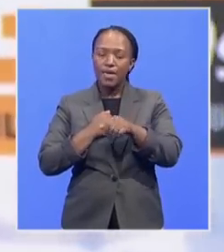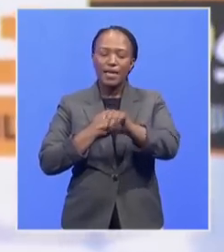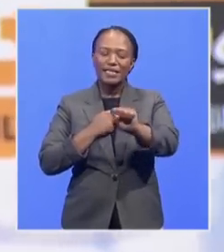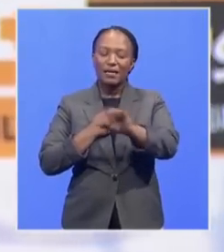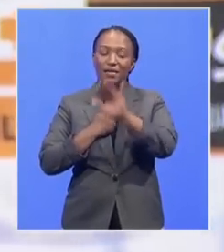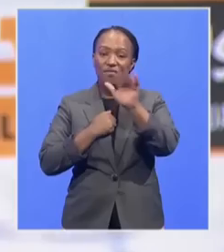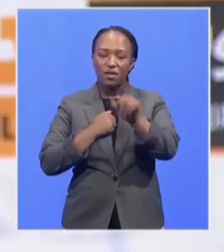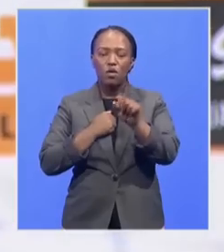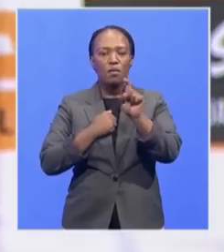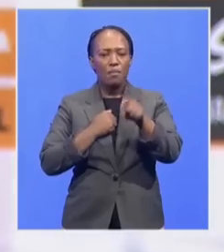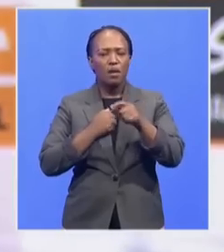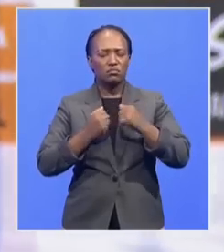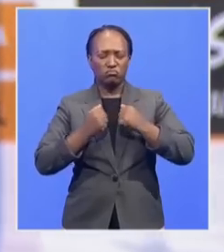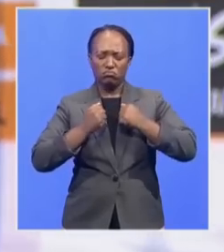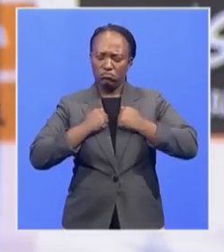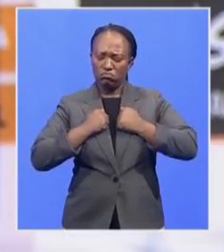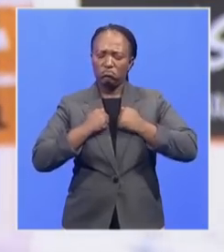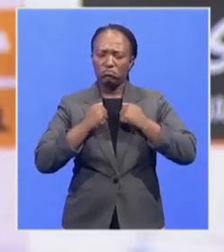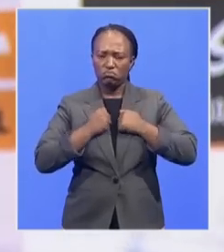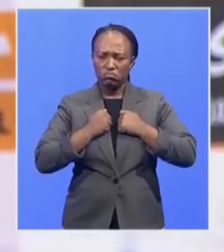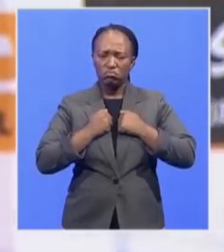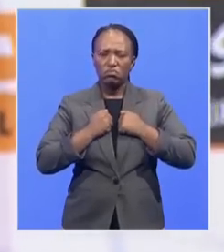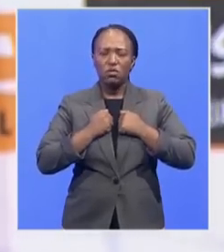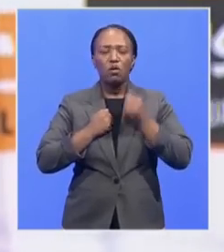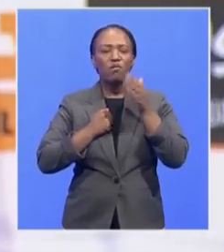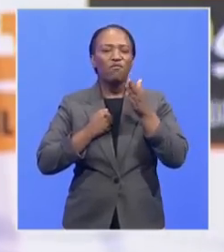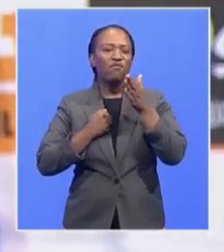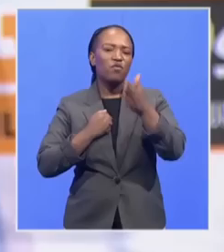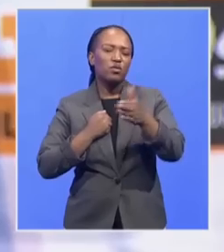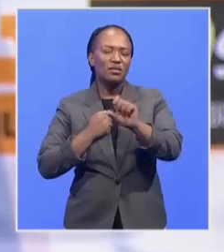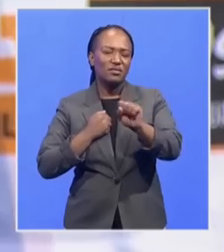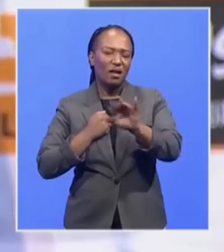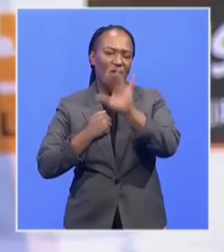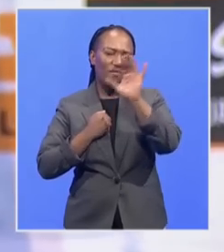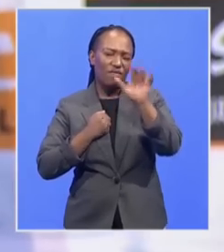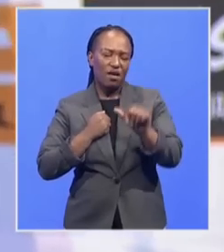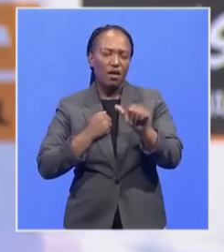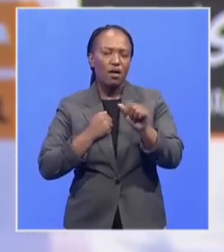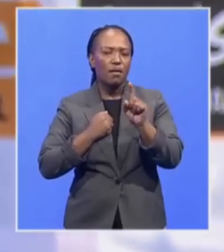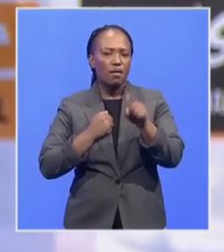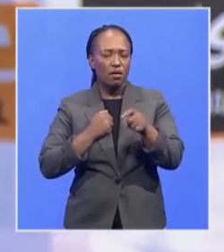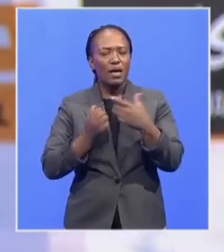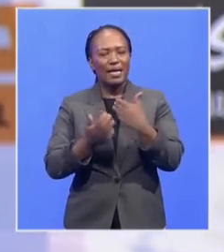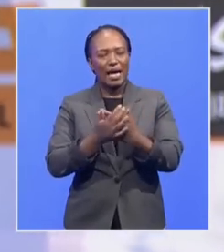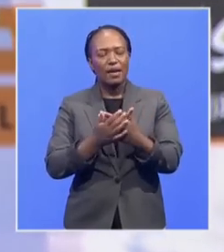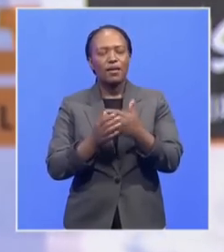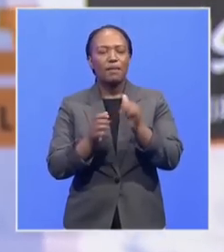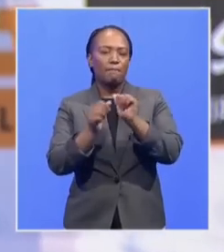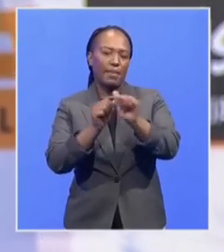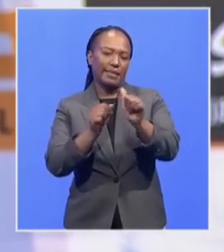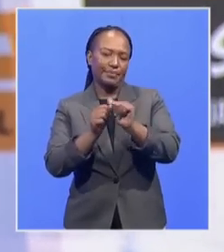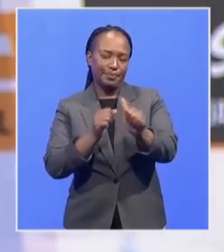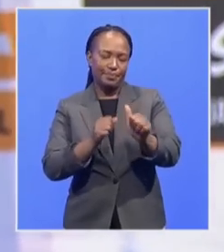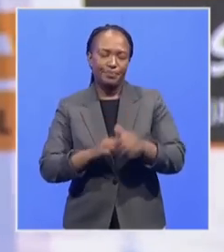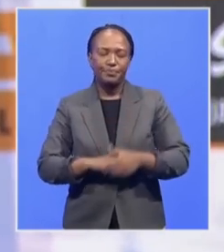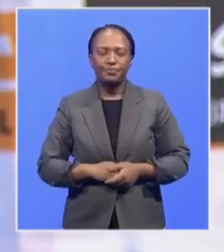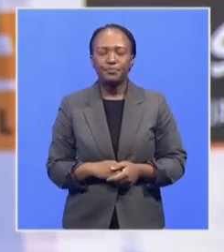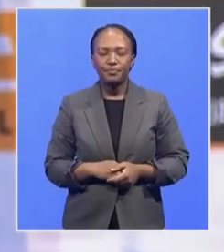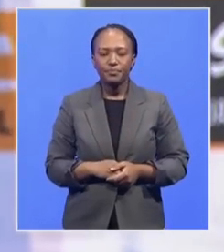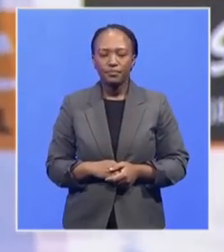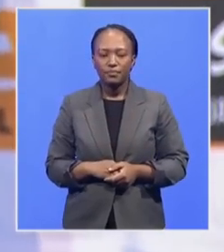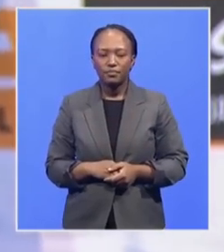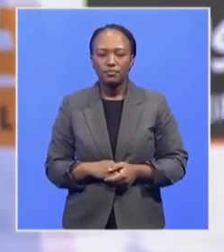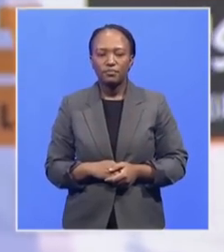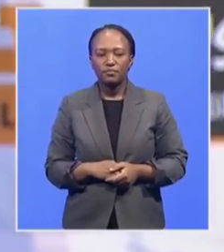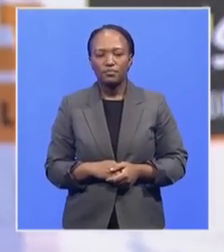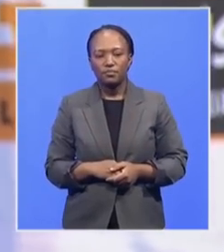rona gore bokamoso ba South Africa bo be bokamoso bo bontle. Just